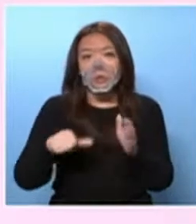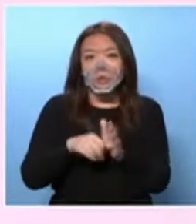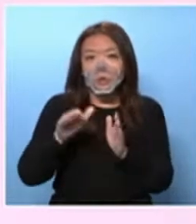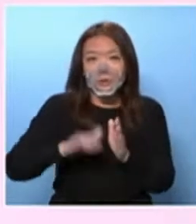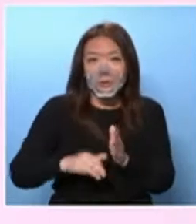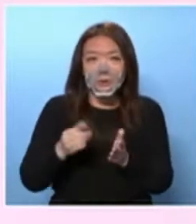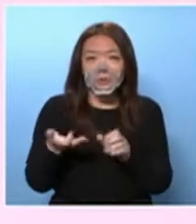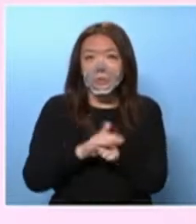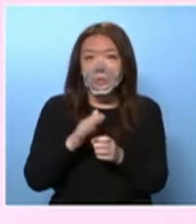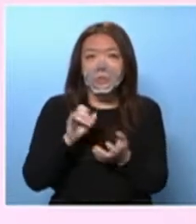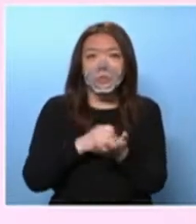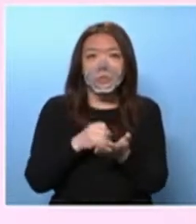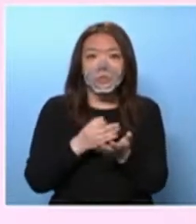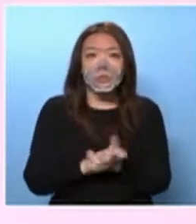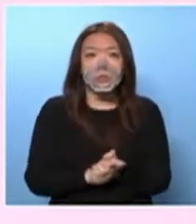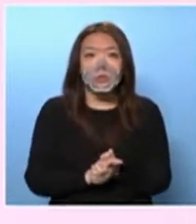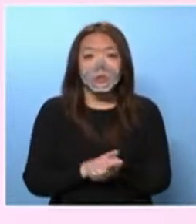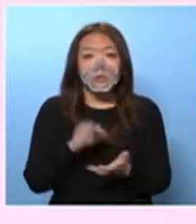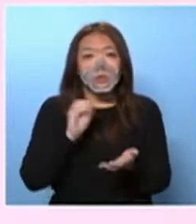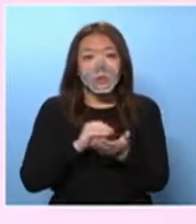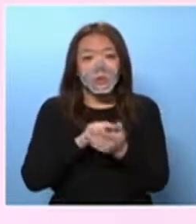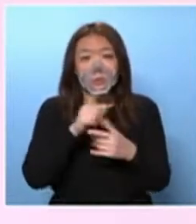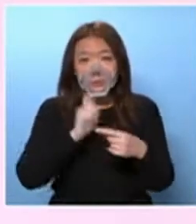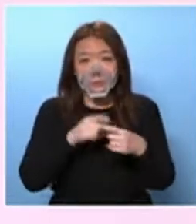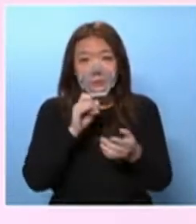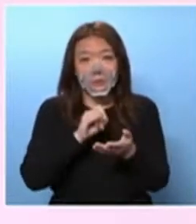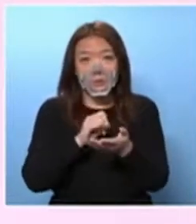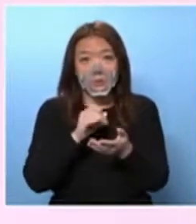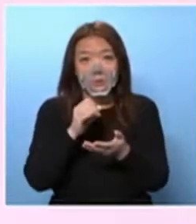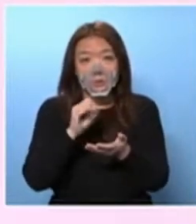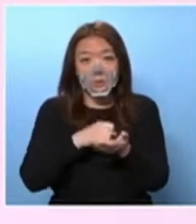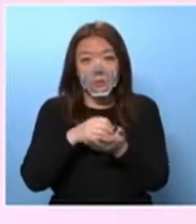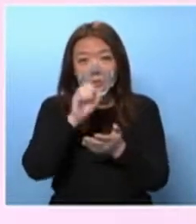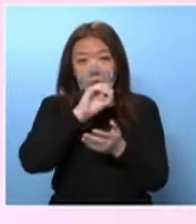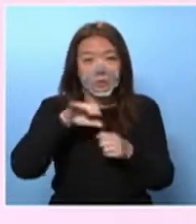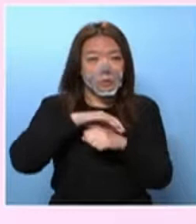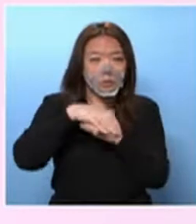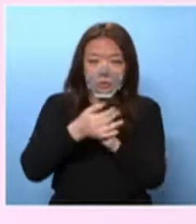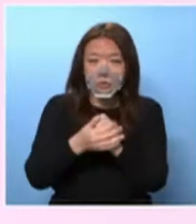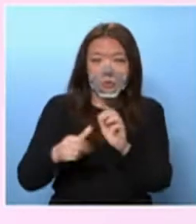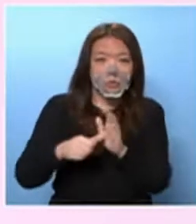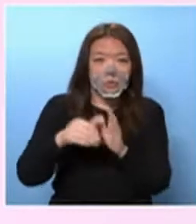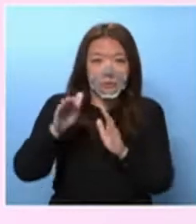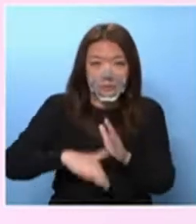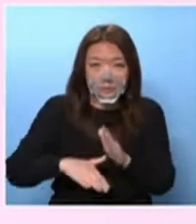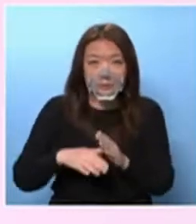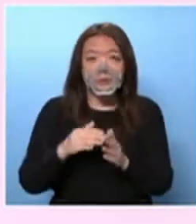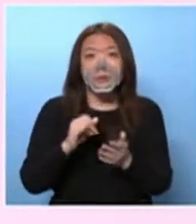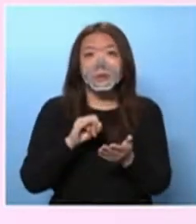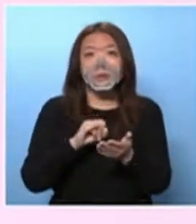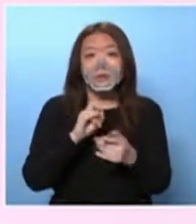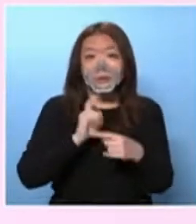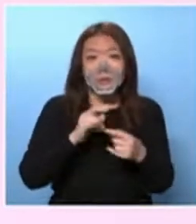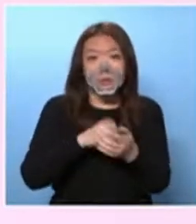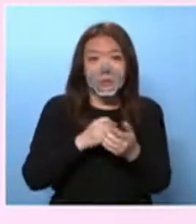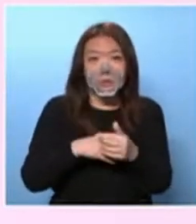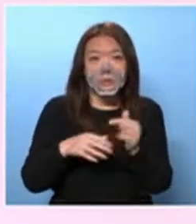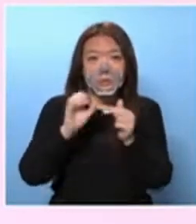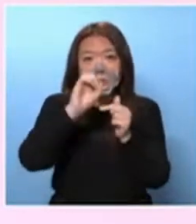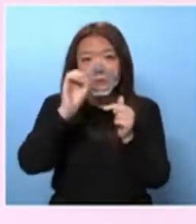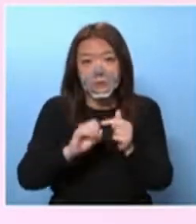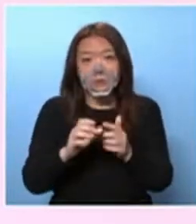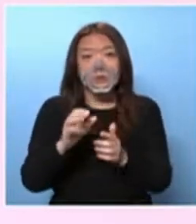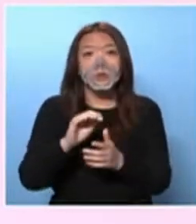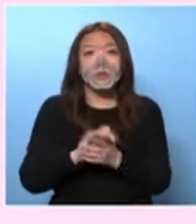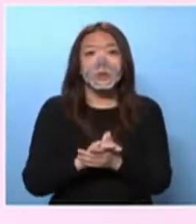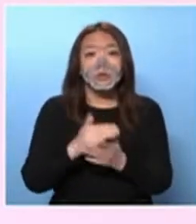of assessment 2024 to 25, to ensure that the effective tax rates reach the global minimum effective tax rates of 15%, so as